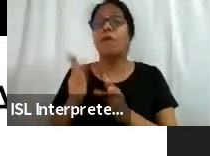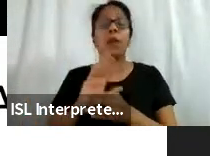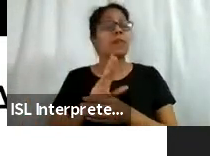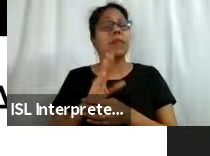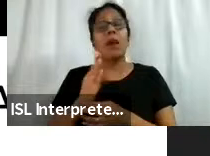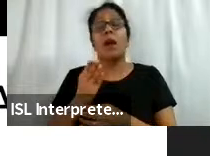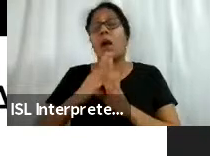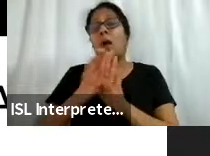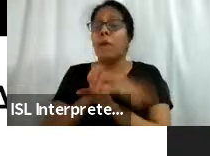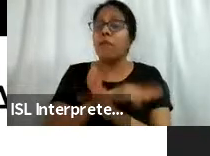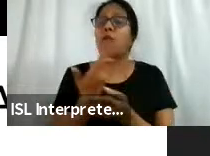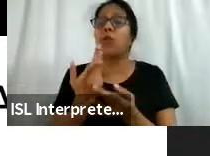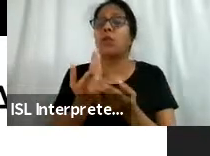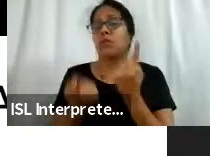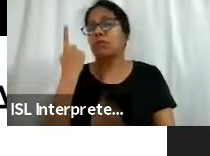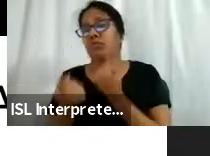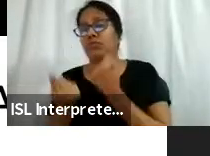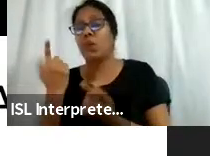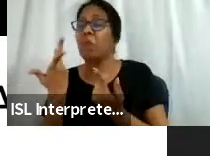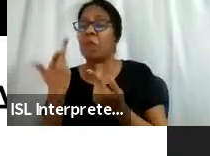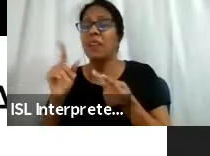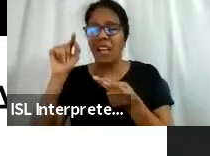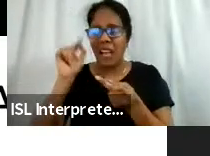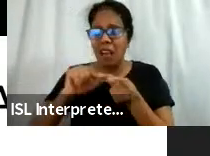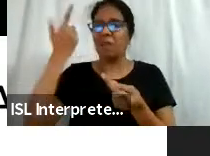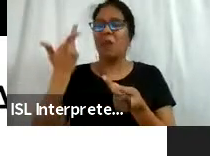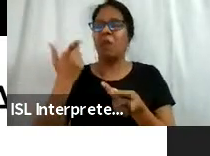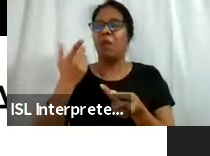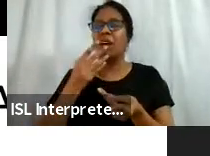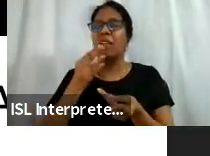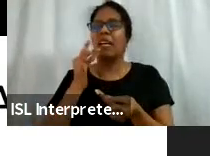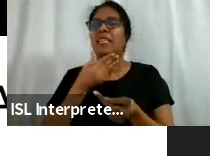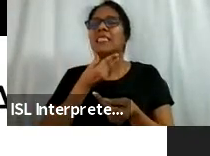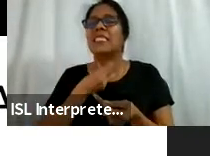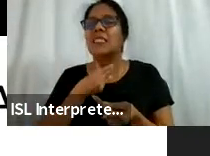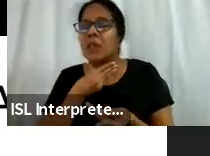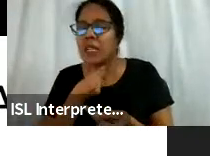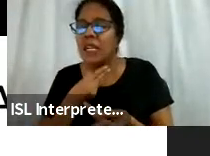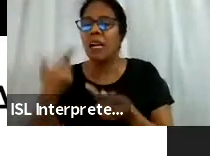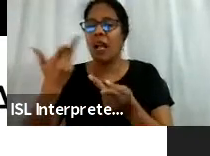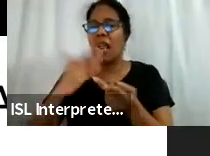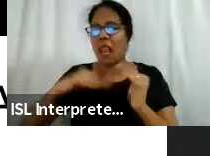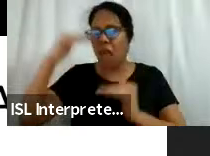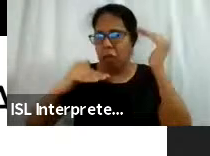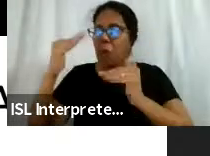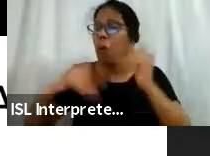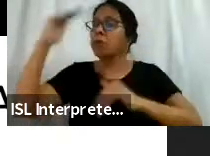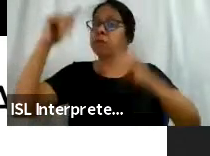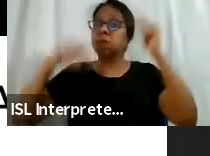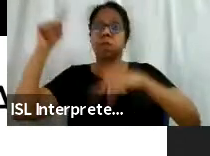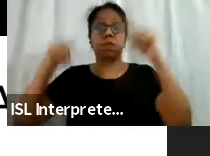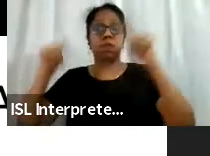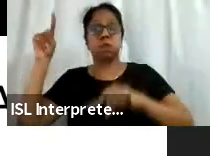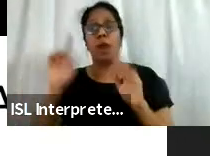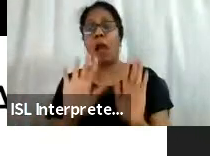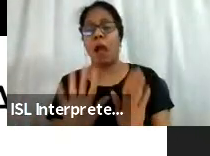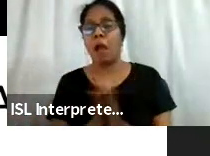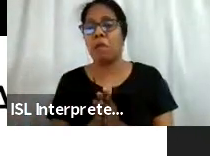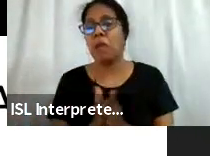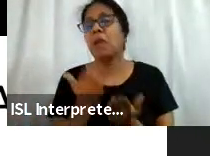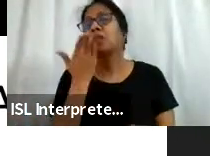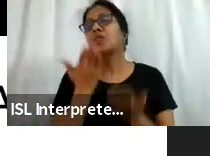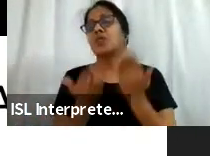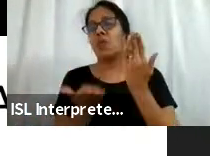the sugar levels fluctuate. So your endocrinologist or your person who you're attending physician may want